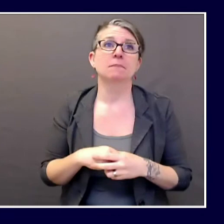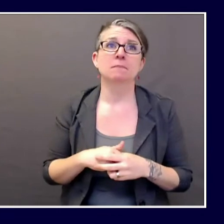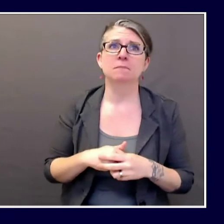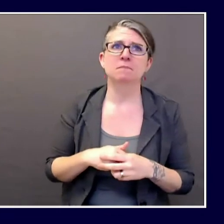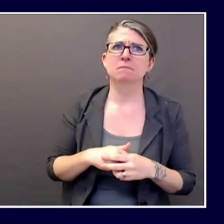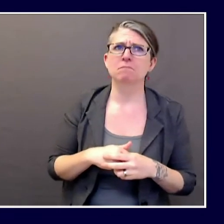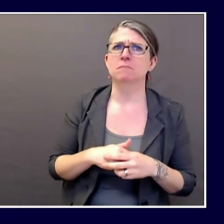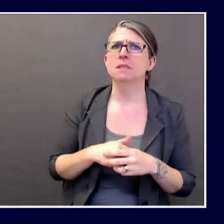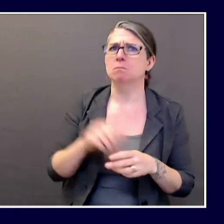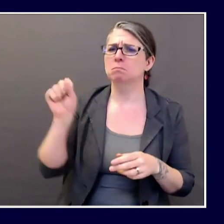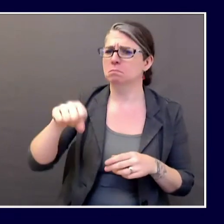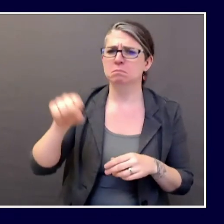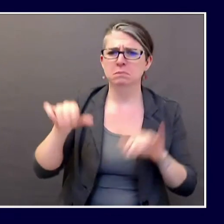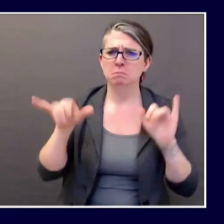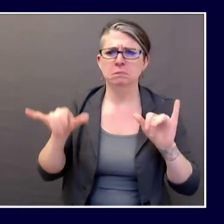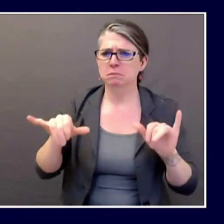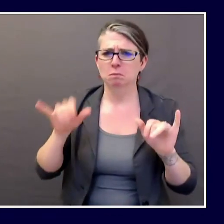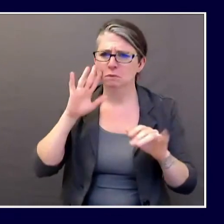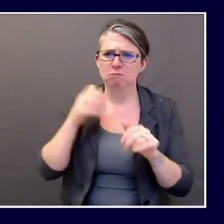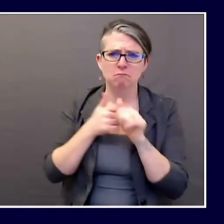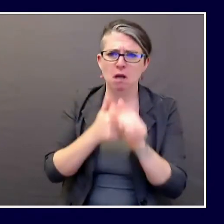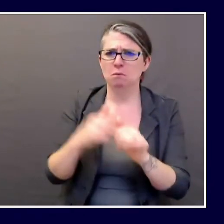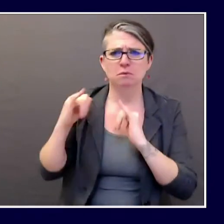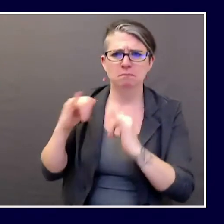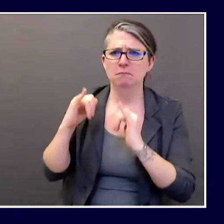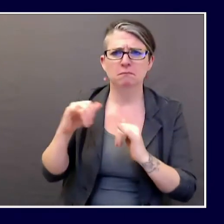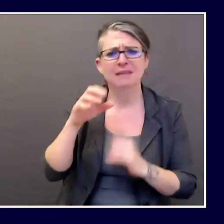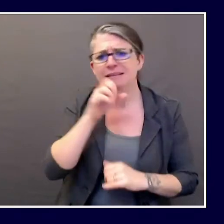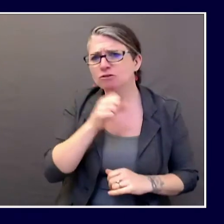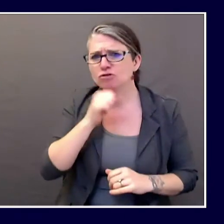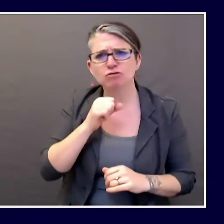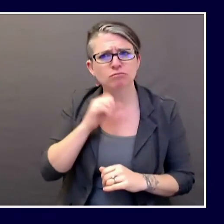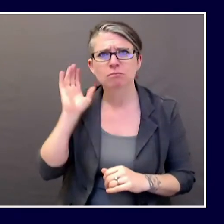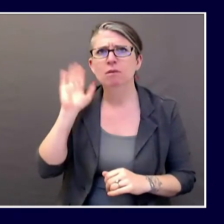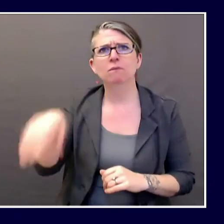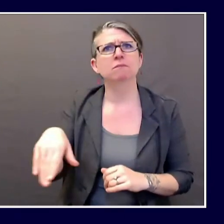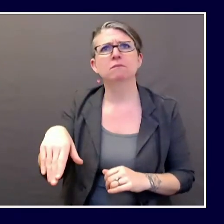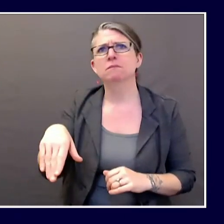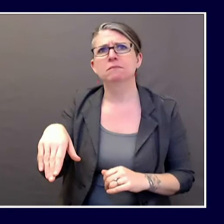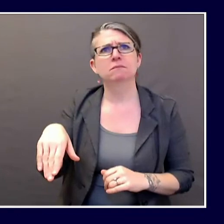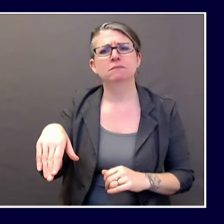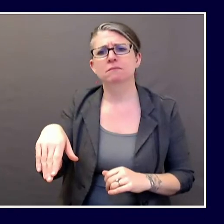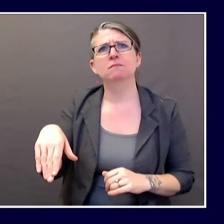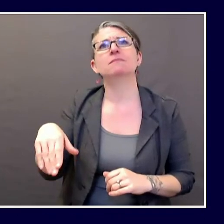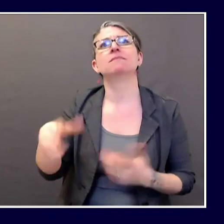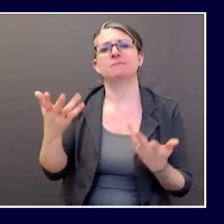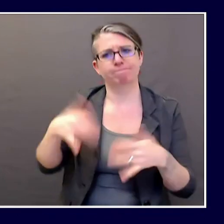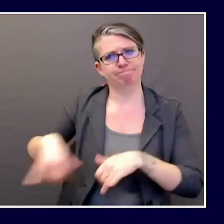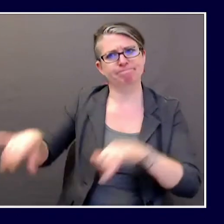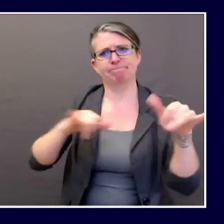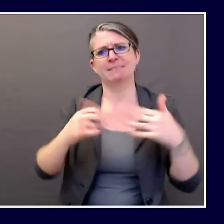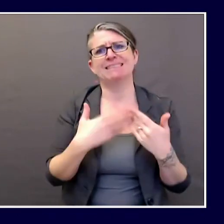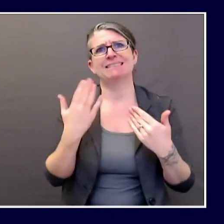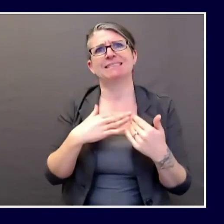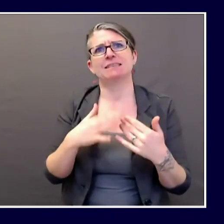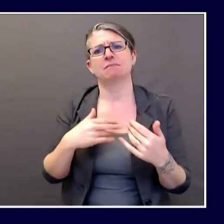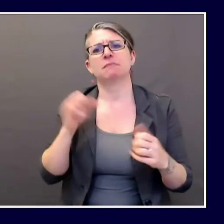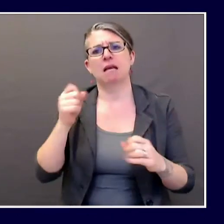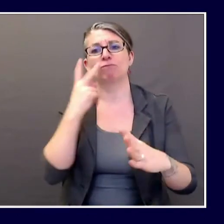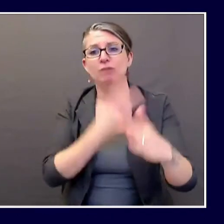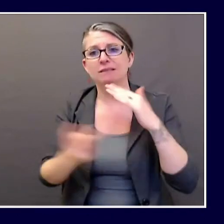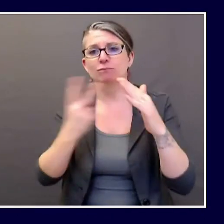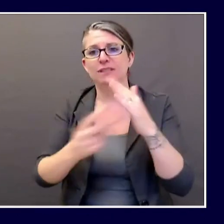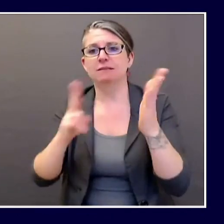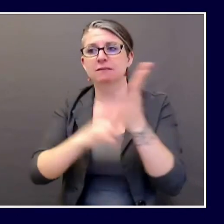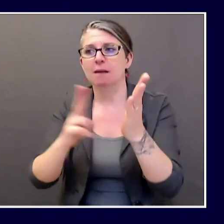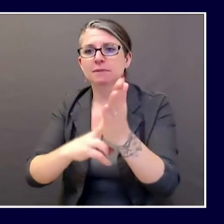the reasons we moved to age-based tiers is that it provides that uniformity. So as we proceed through those tiers, I would envision